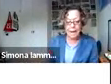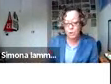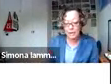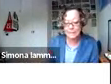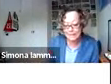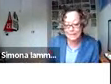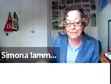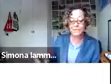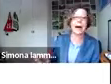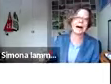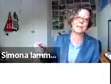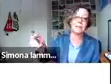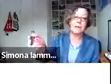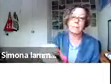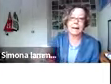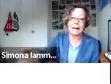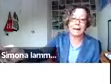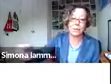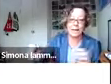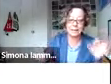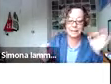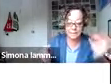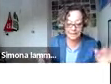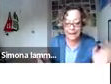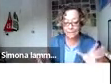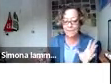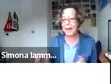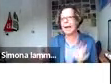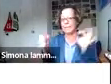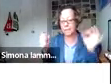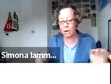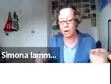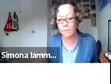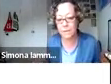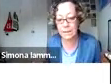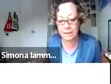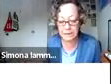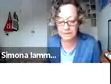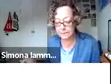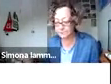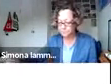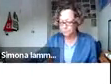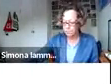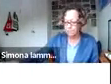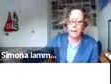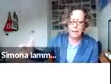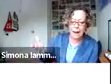simple. And you can see that by calculating this at the level of